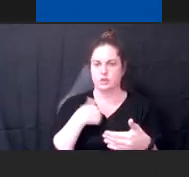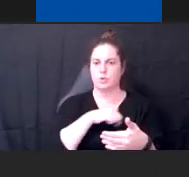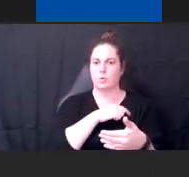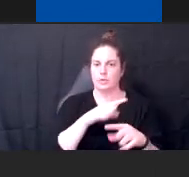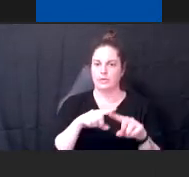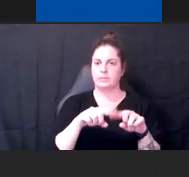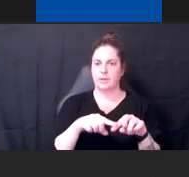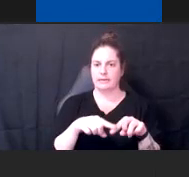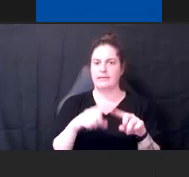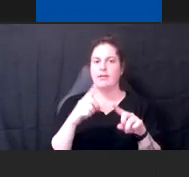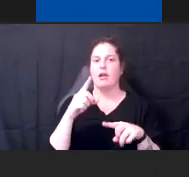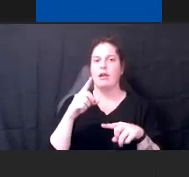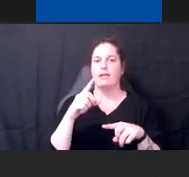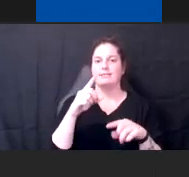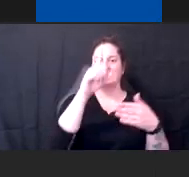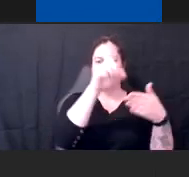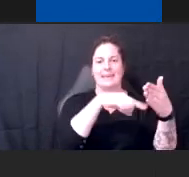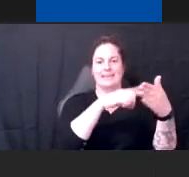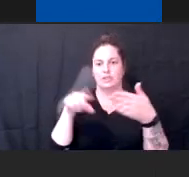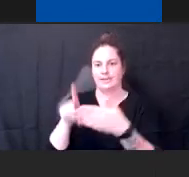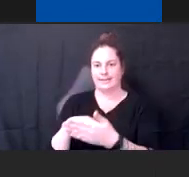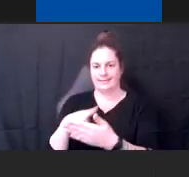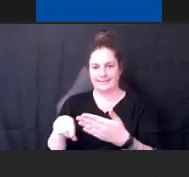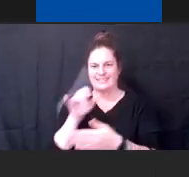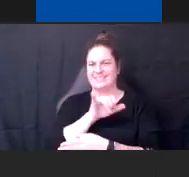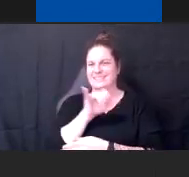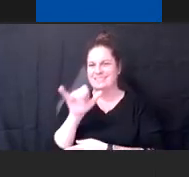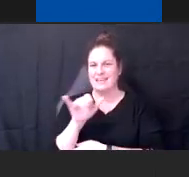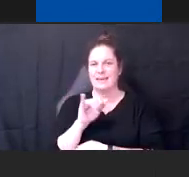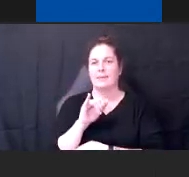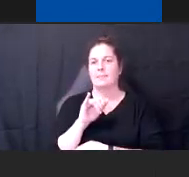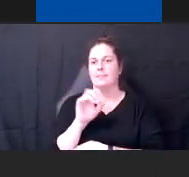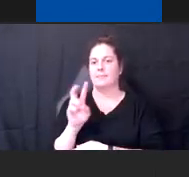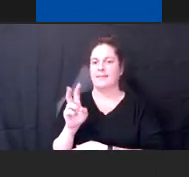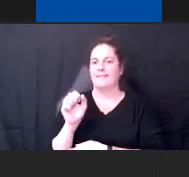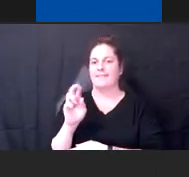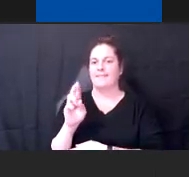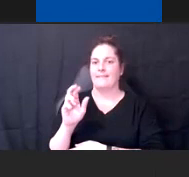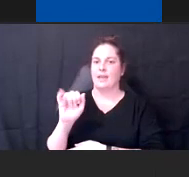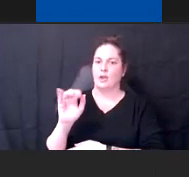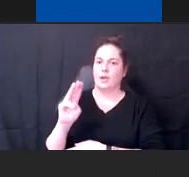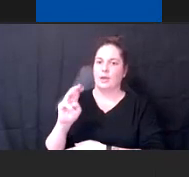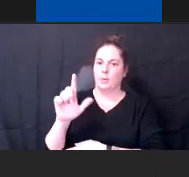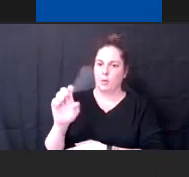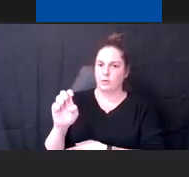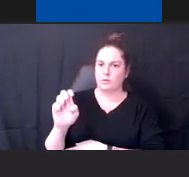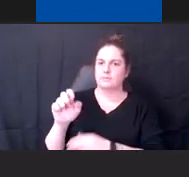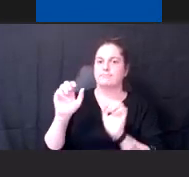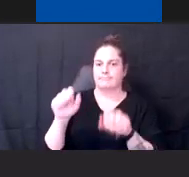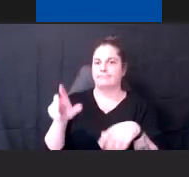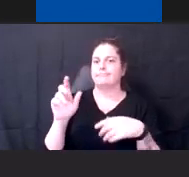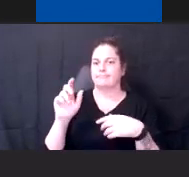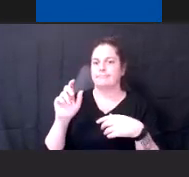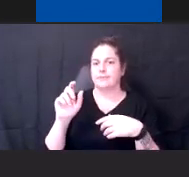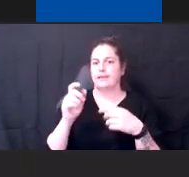can cancel out units just like we cancel out like variables. Okay, like units cancel just